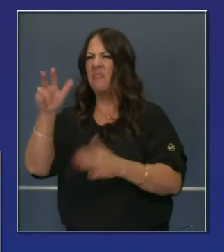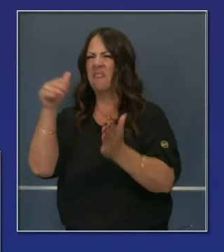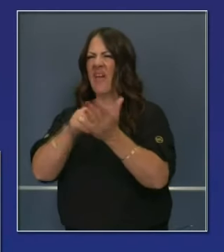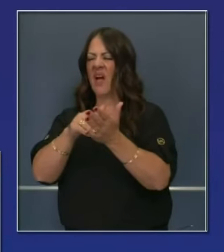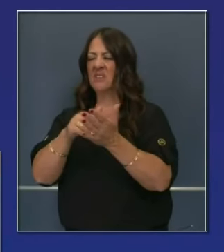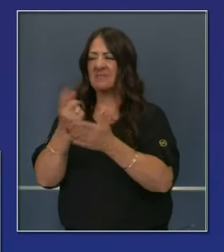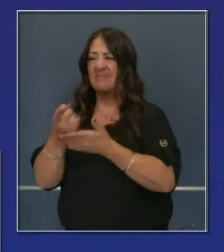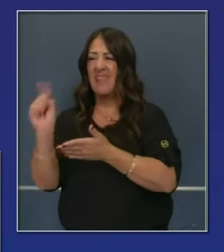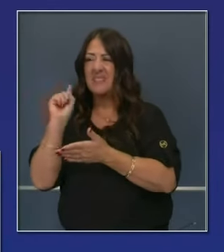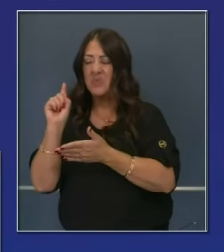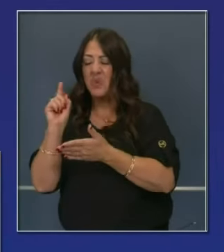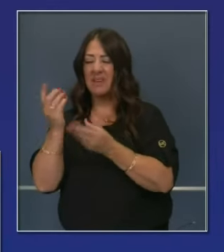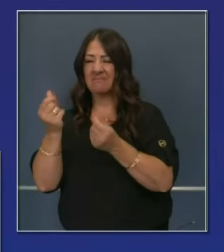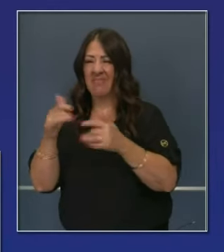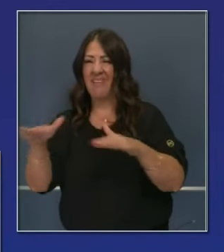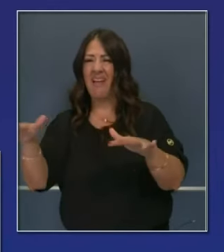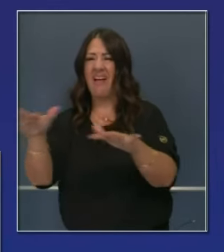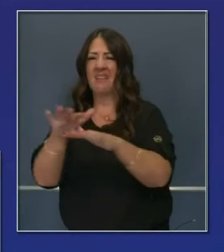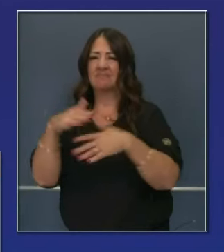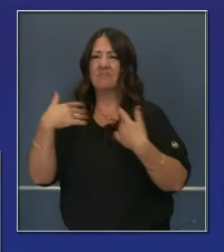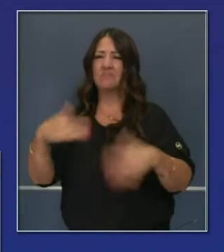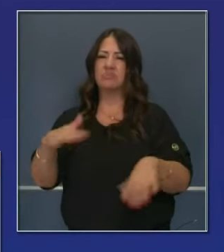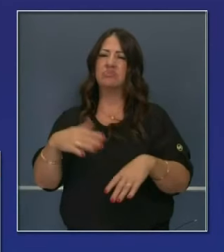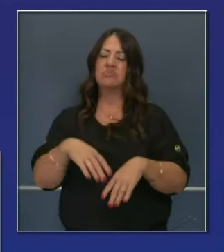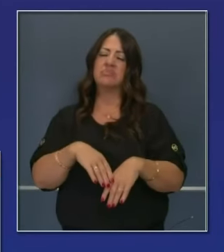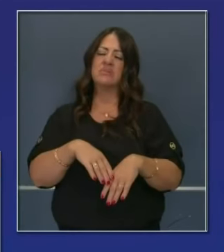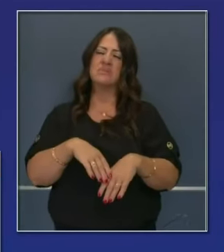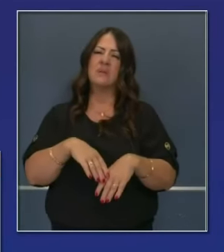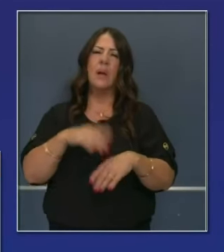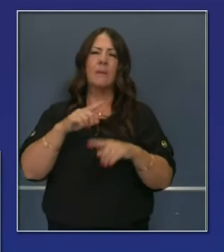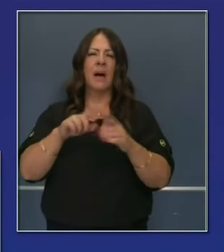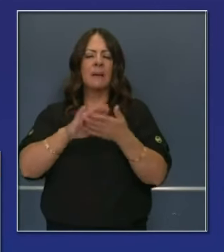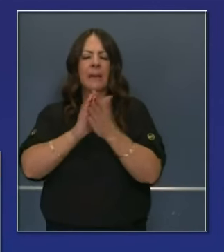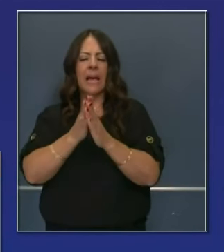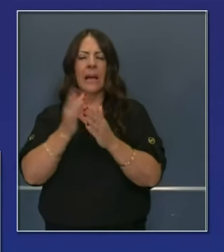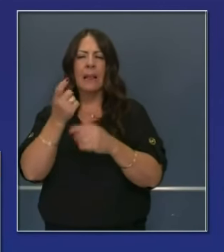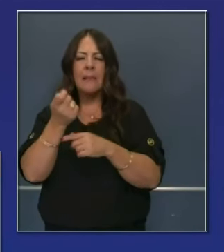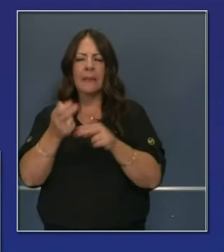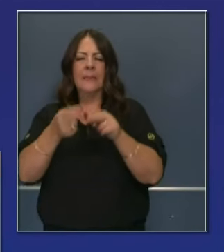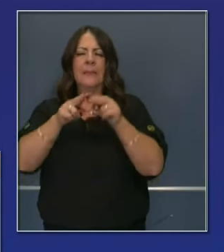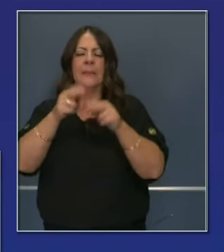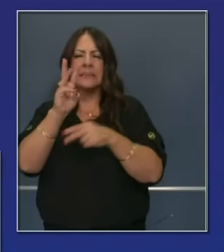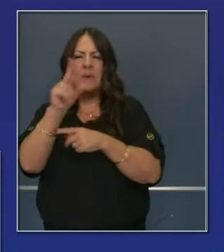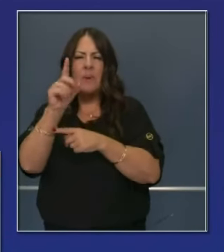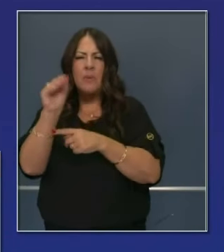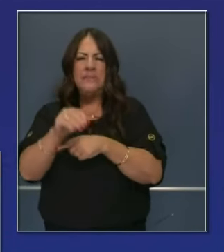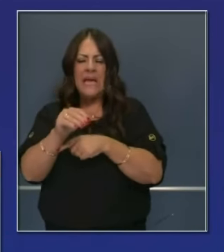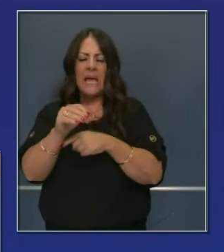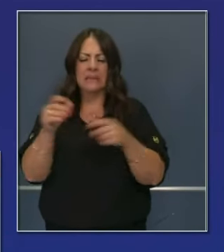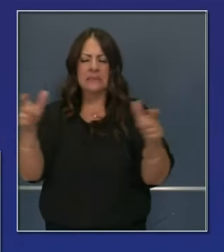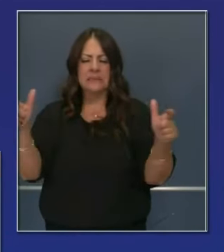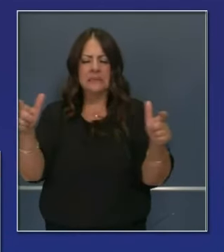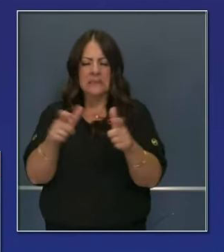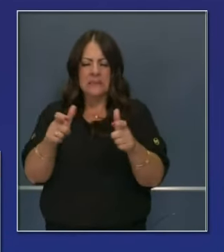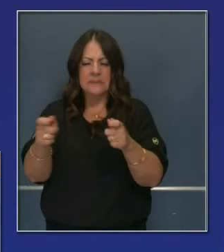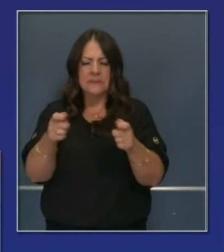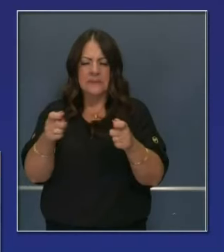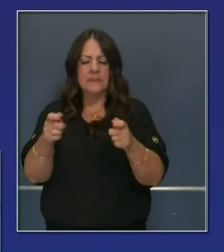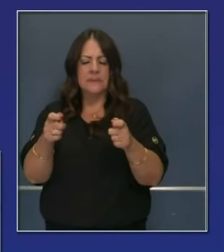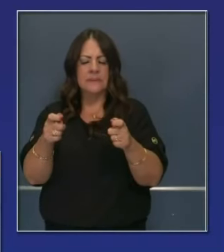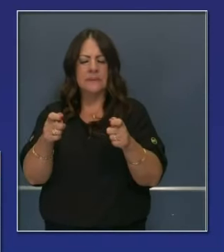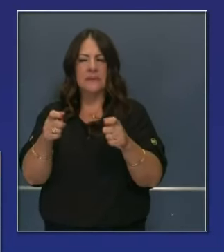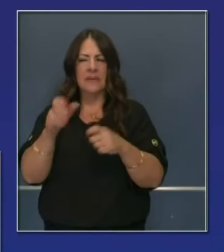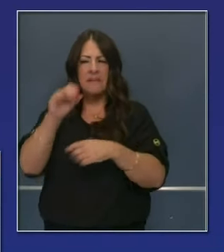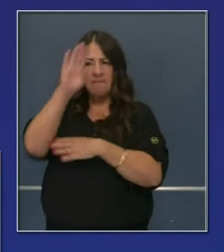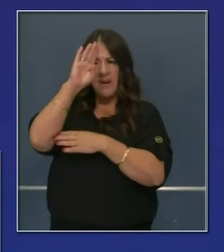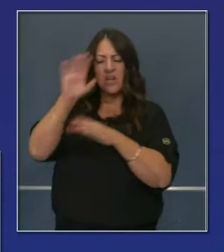bit over the last 7 days, 61% contained today, 350,000 acres. So they're doing a wonderful job on